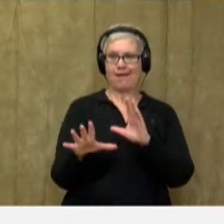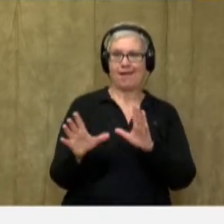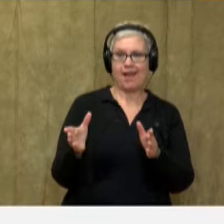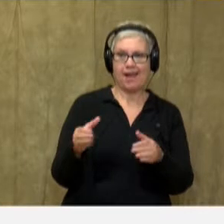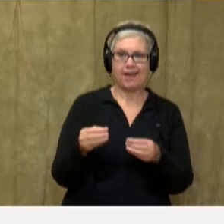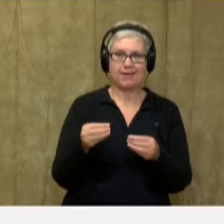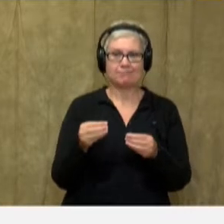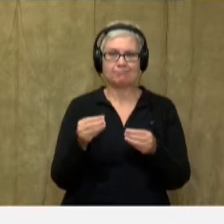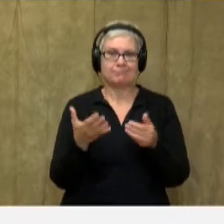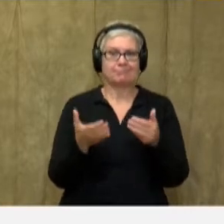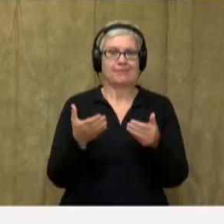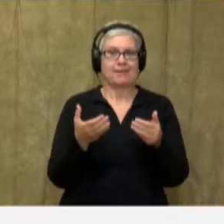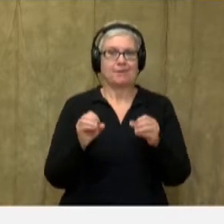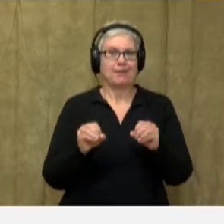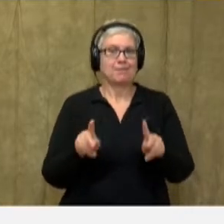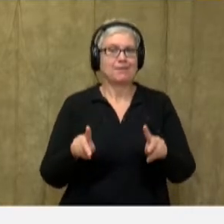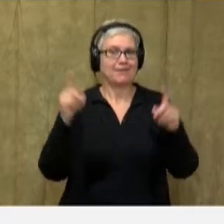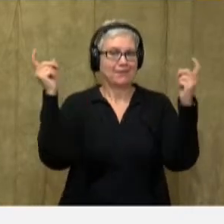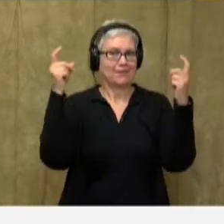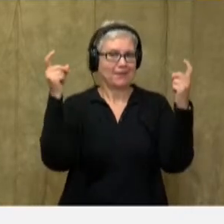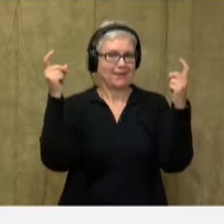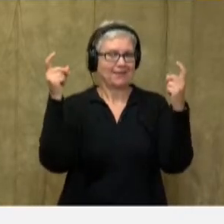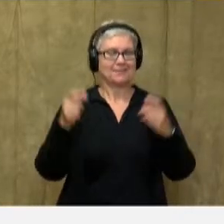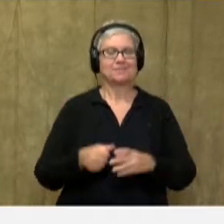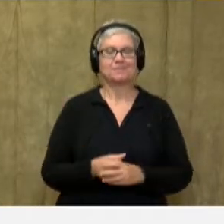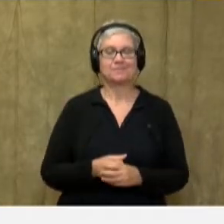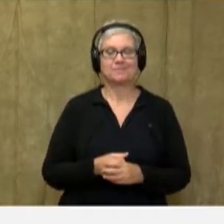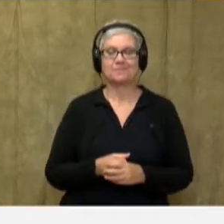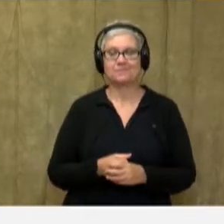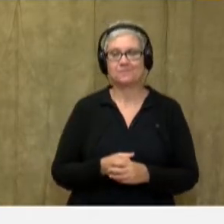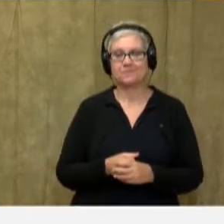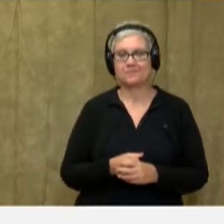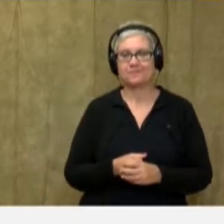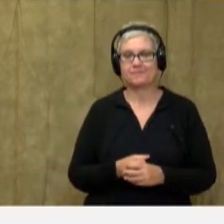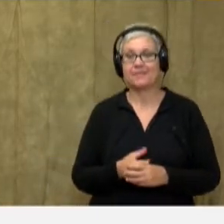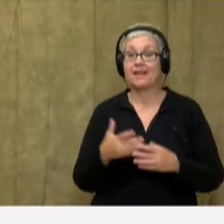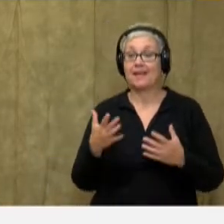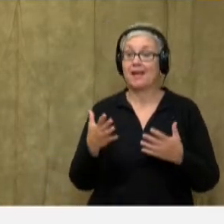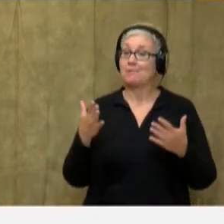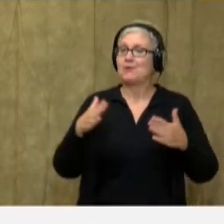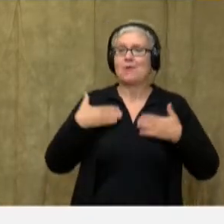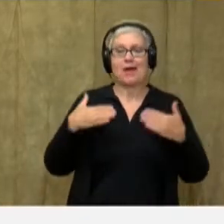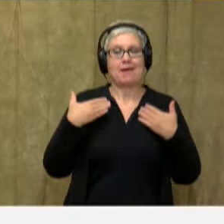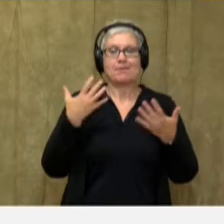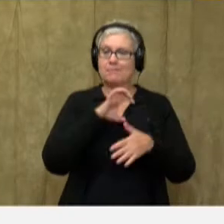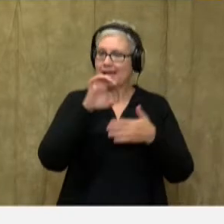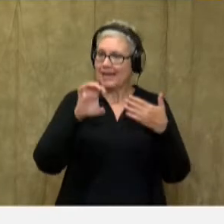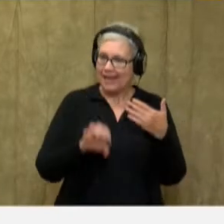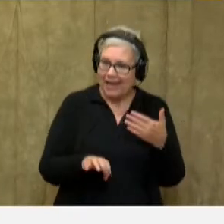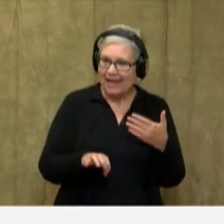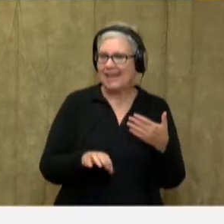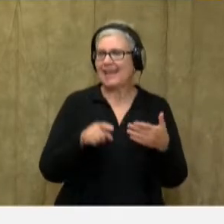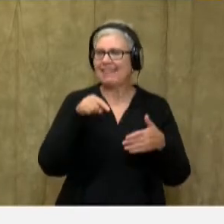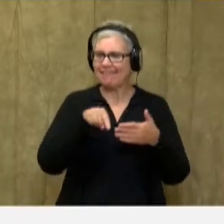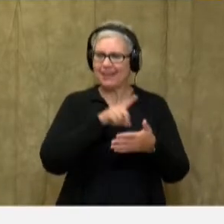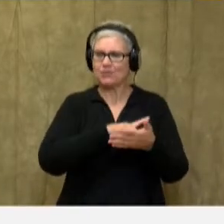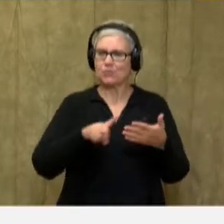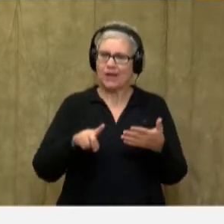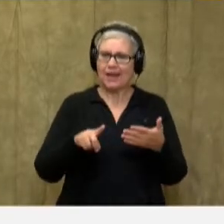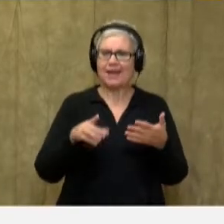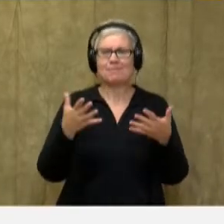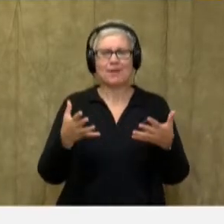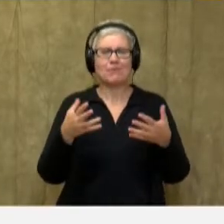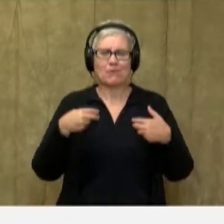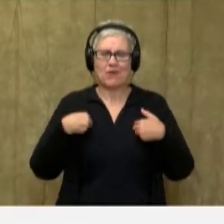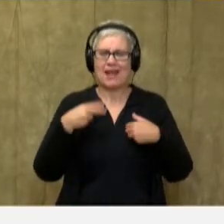for a chance to win some prizes. So we're glad to be wrapping up this week with something a little fun,